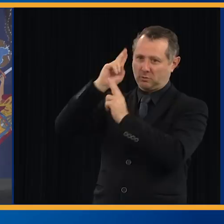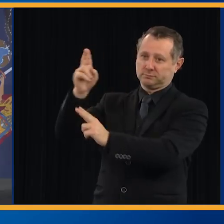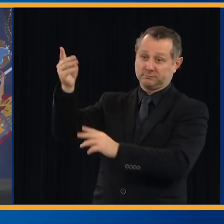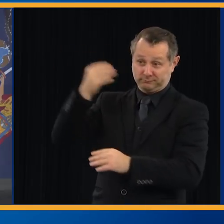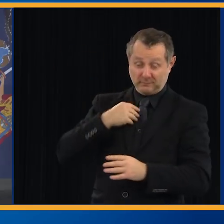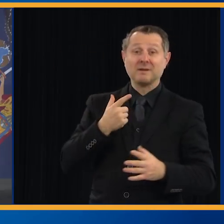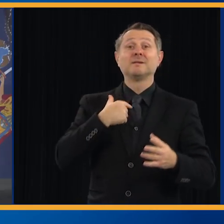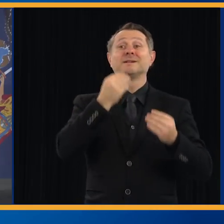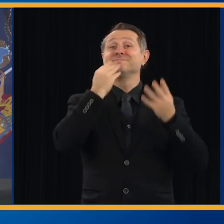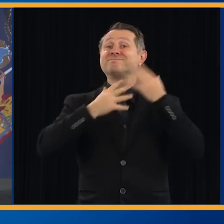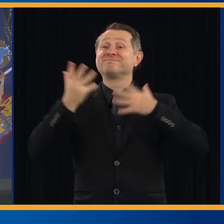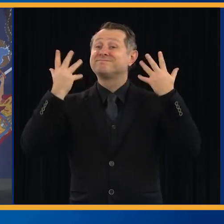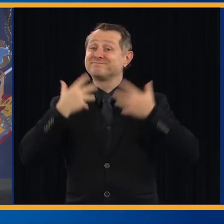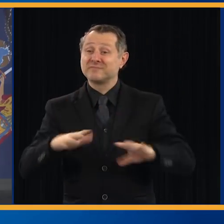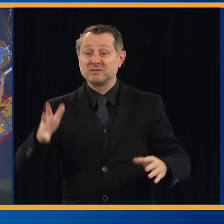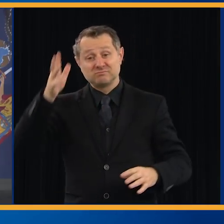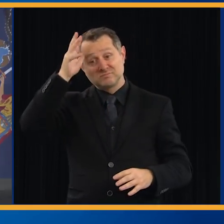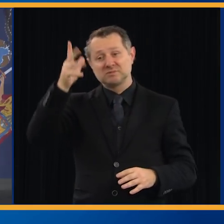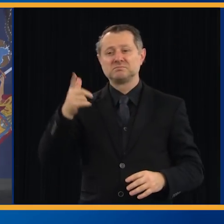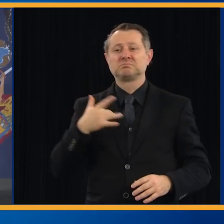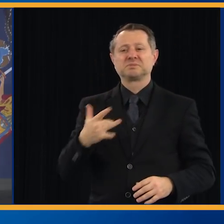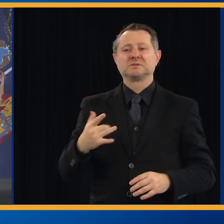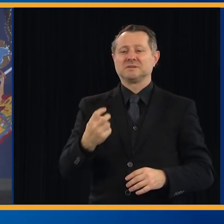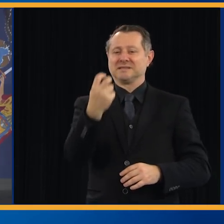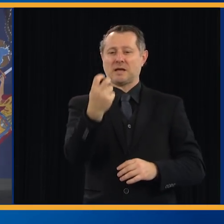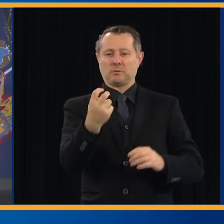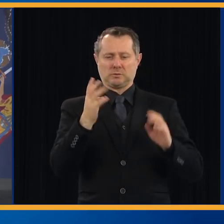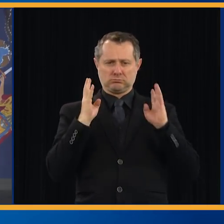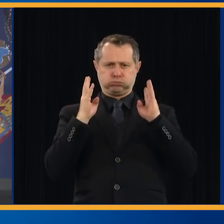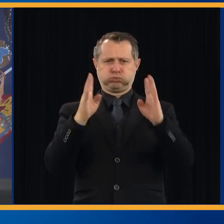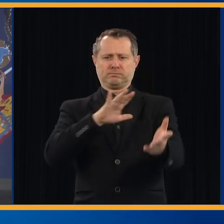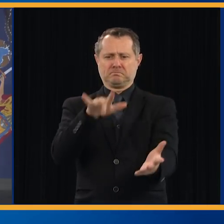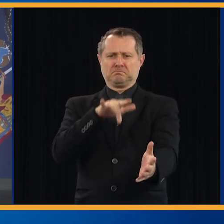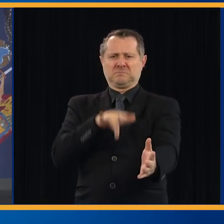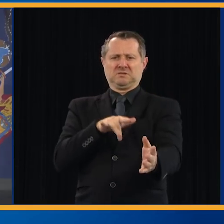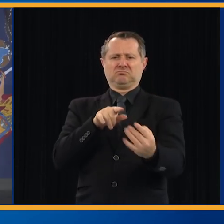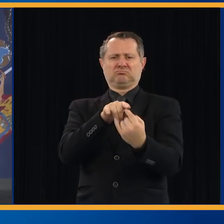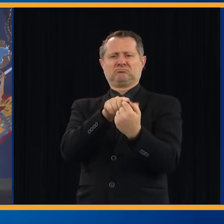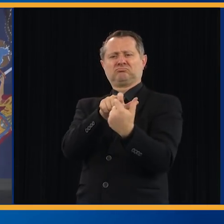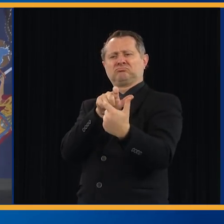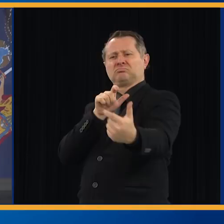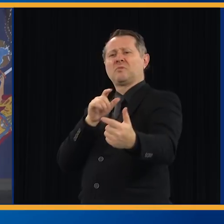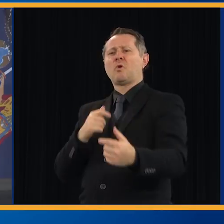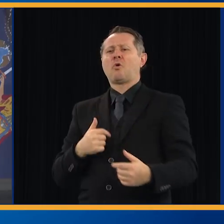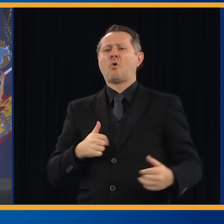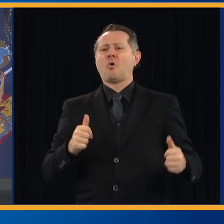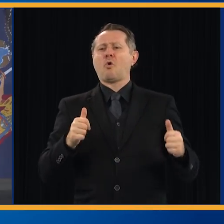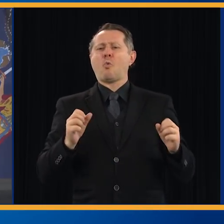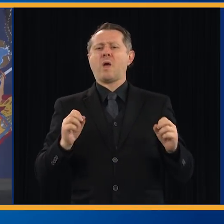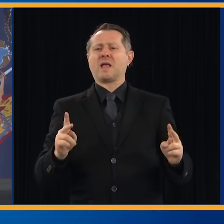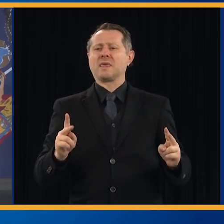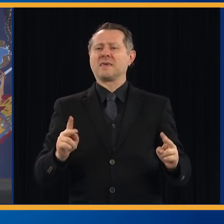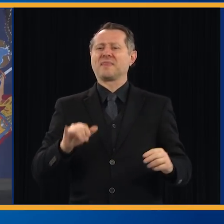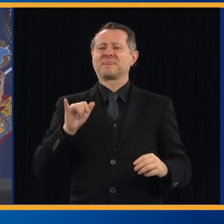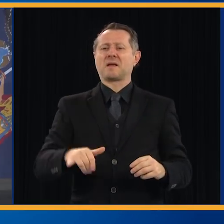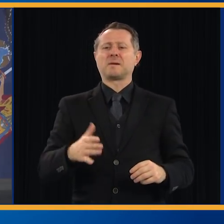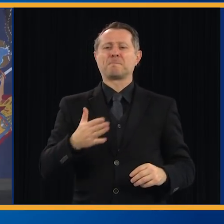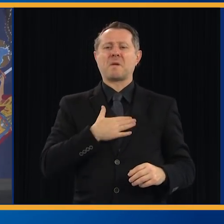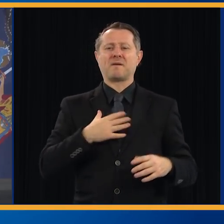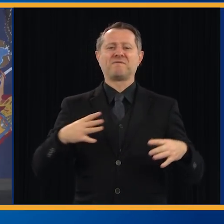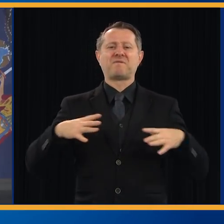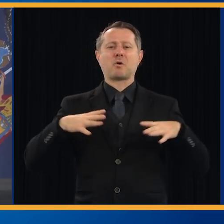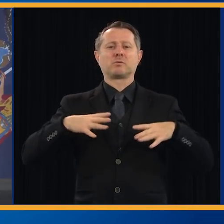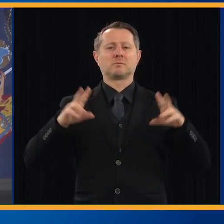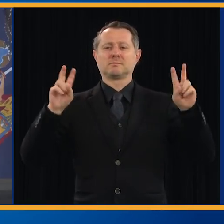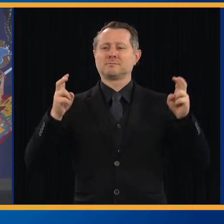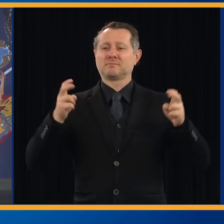would always say, he was at the head of the table, and he would say, okay, that was my vacation. And then he would get